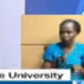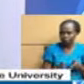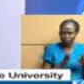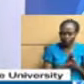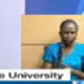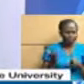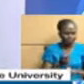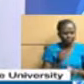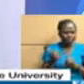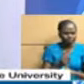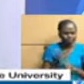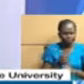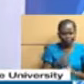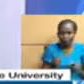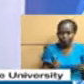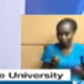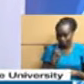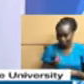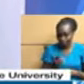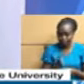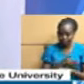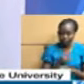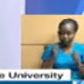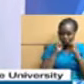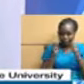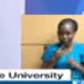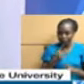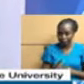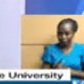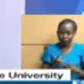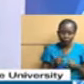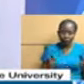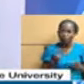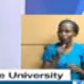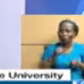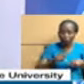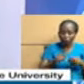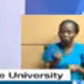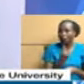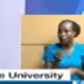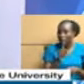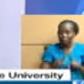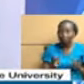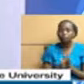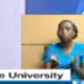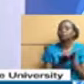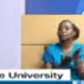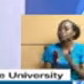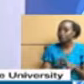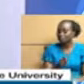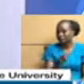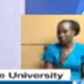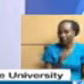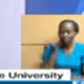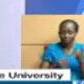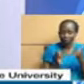earning hand to mouth, as the president puts it. Although it's not just the borders, even those in public service, if you look at by the end of the